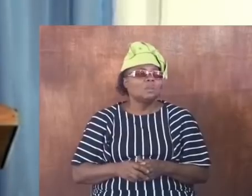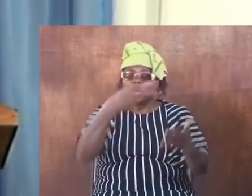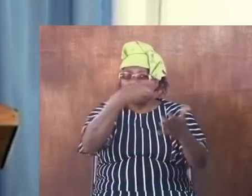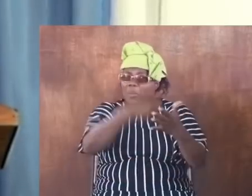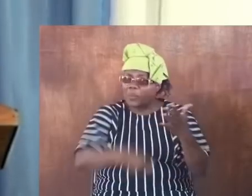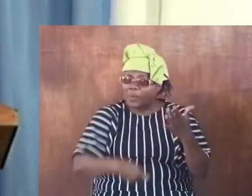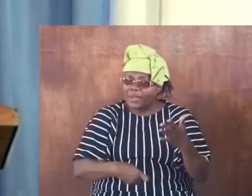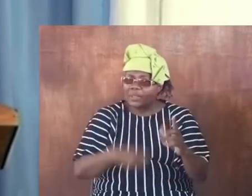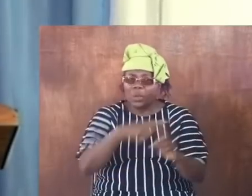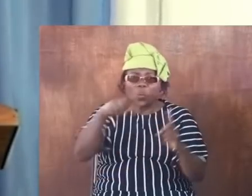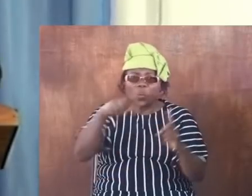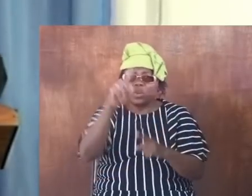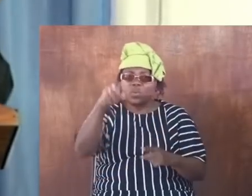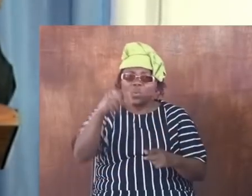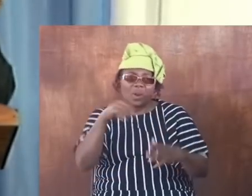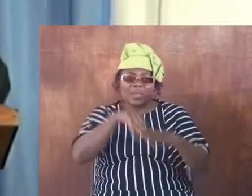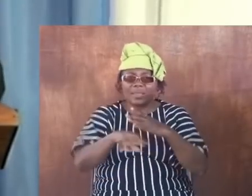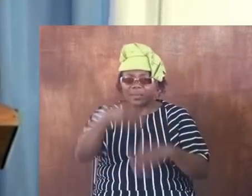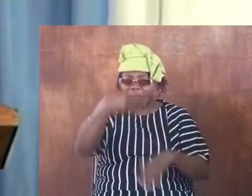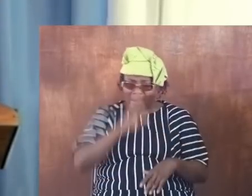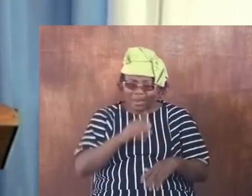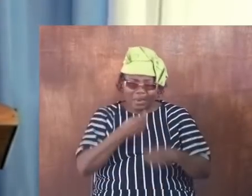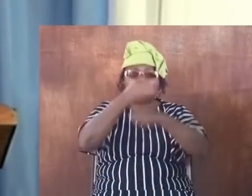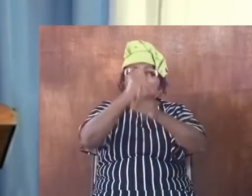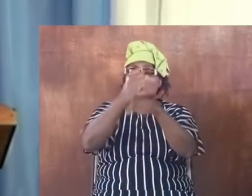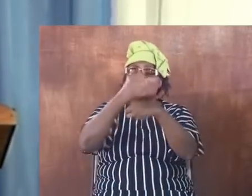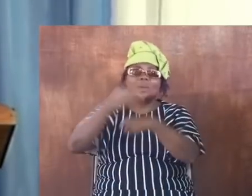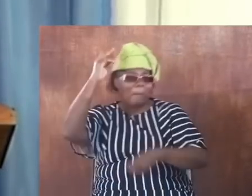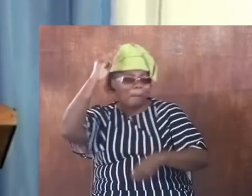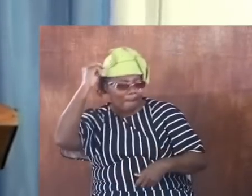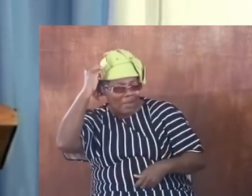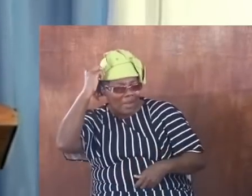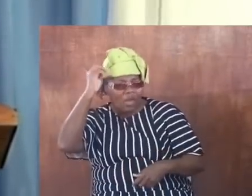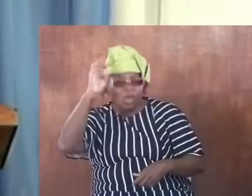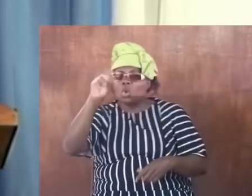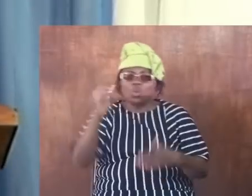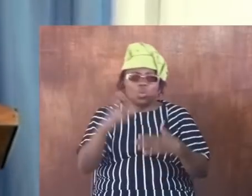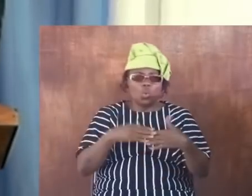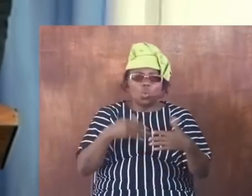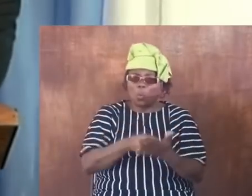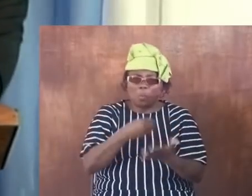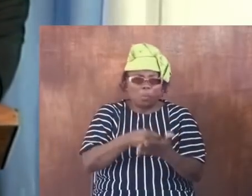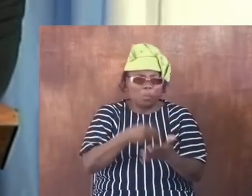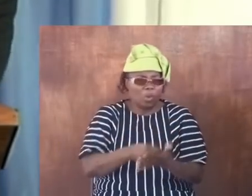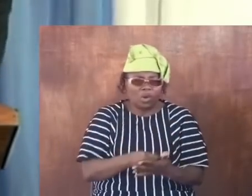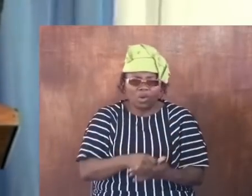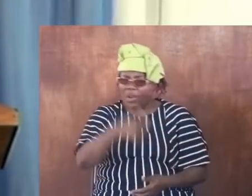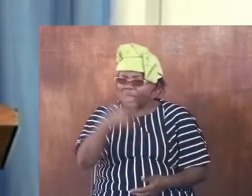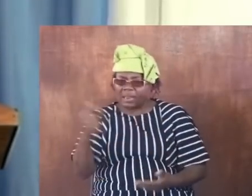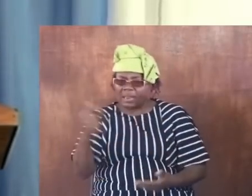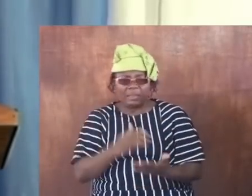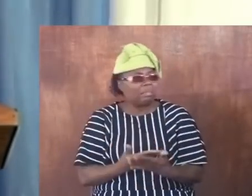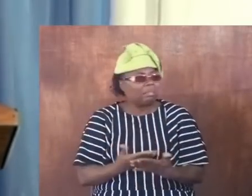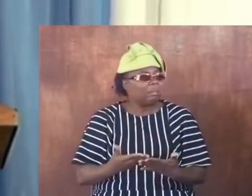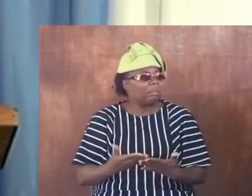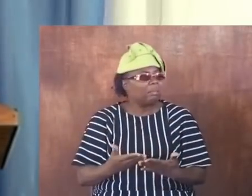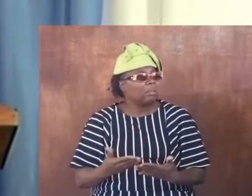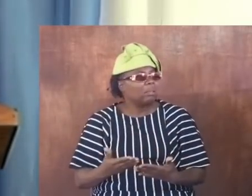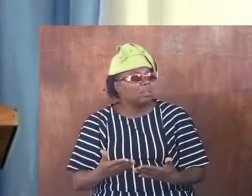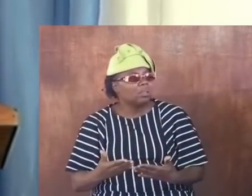in God and you make up your mind, no amount of money, no amount of anything ought